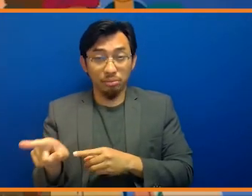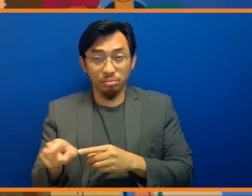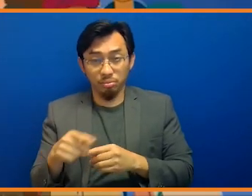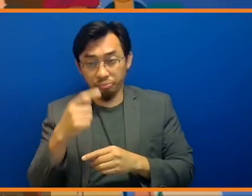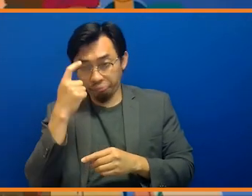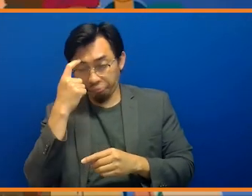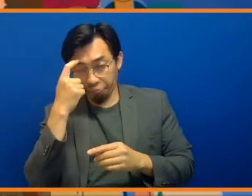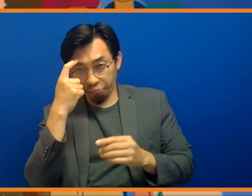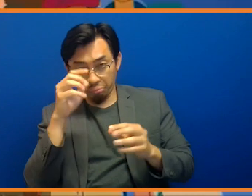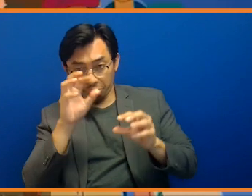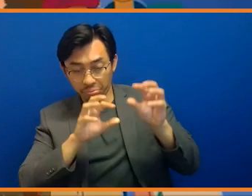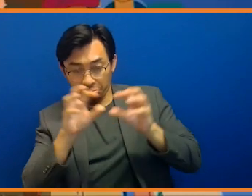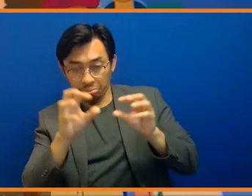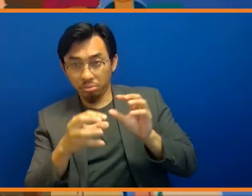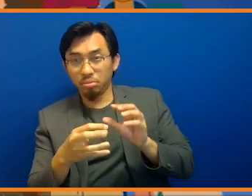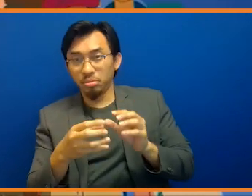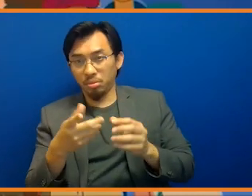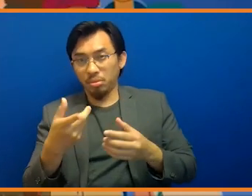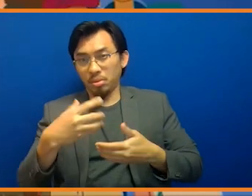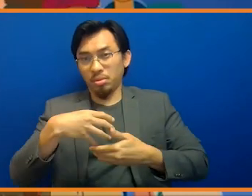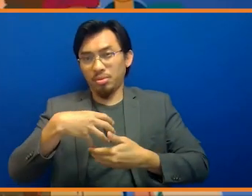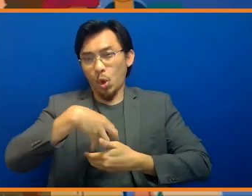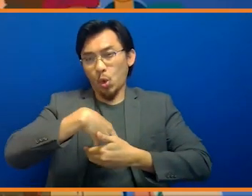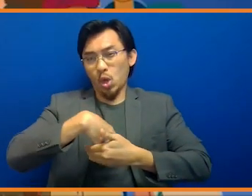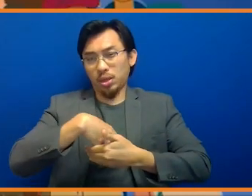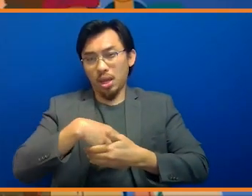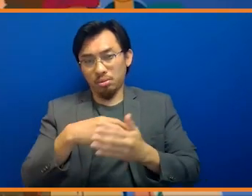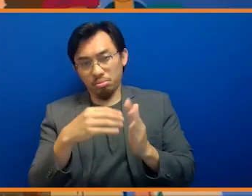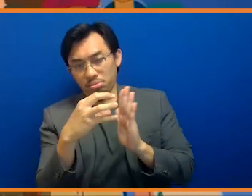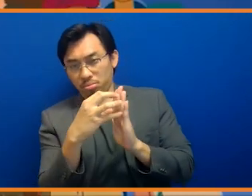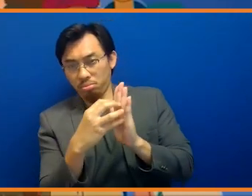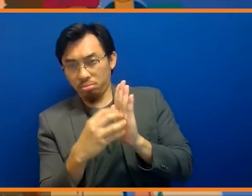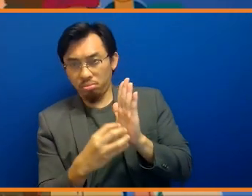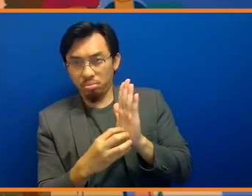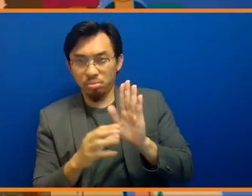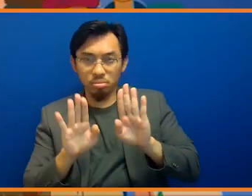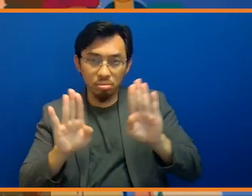disseminate the contents of or the exhibition inside